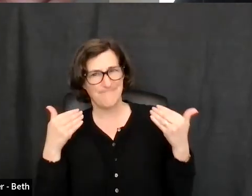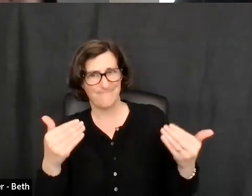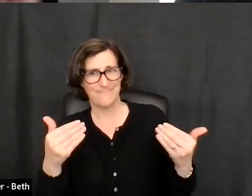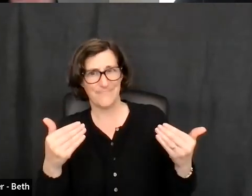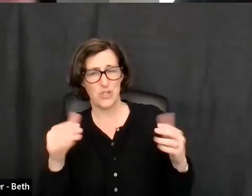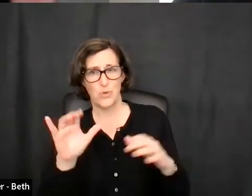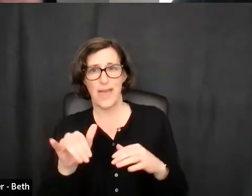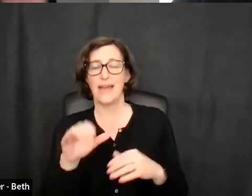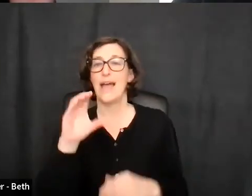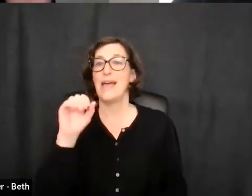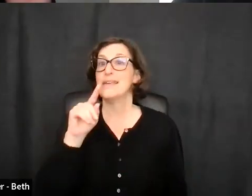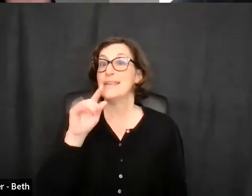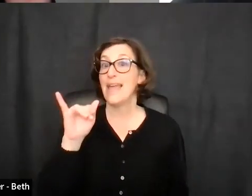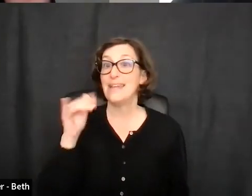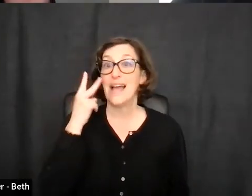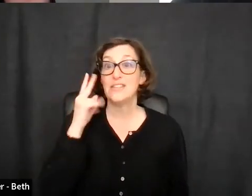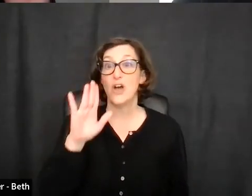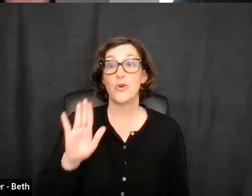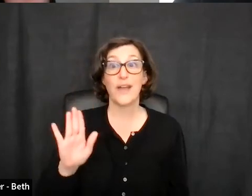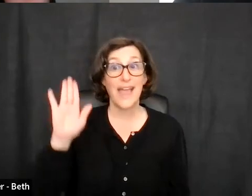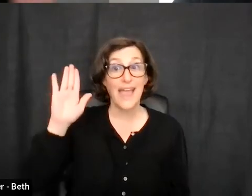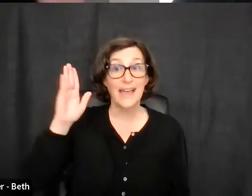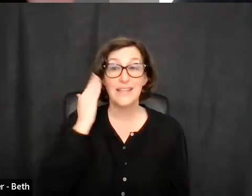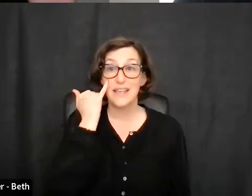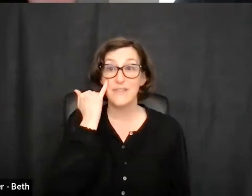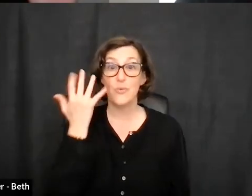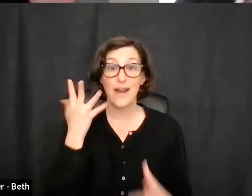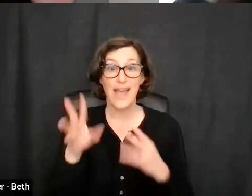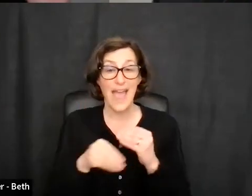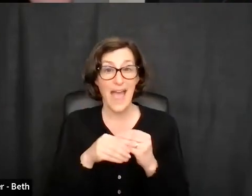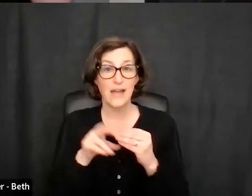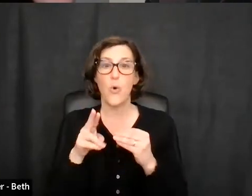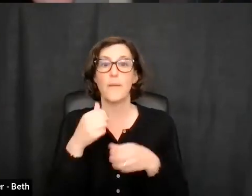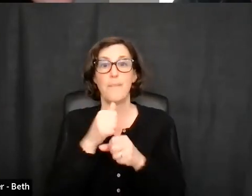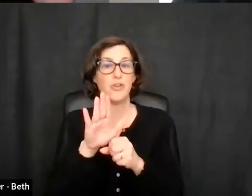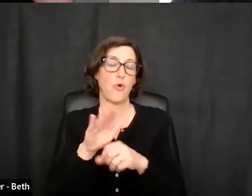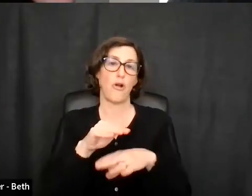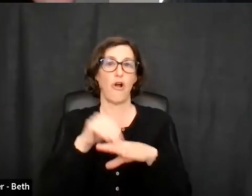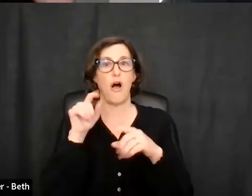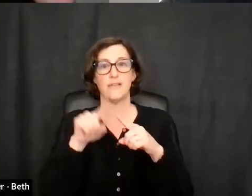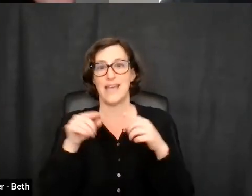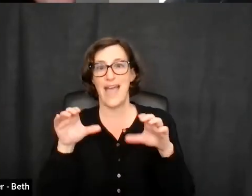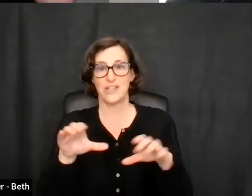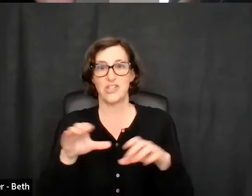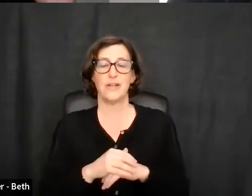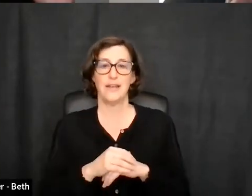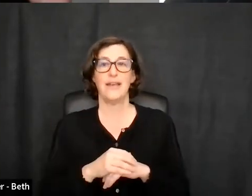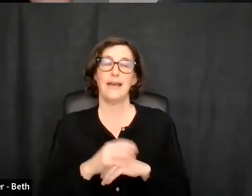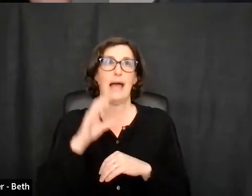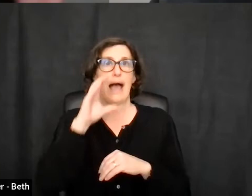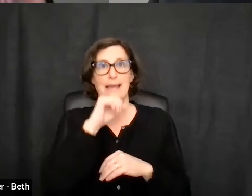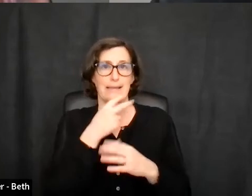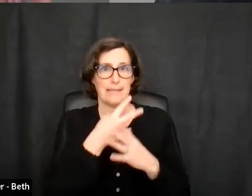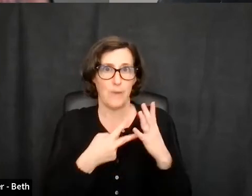But Caty, I did see your hand if you wanted to jump in, or if you wanted to make your call. I guess it's both. I mean, I